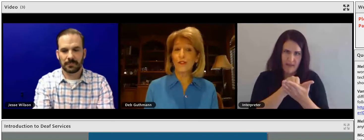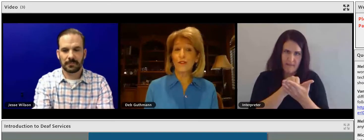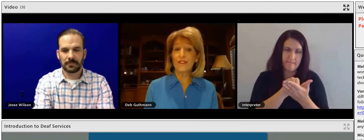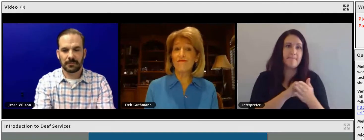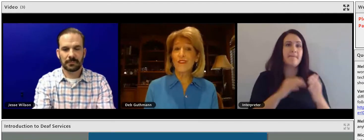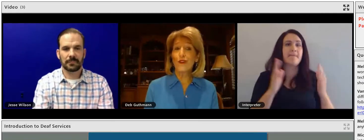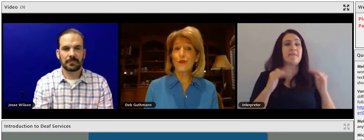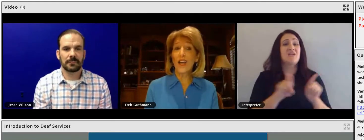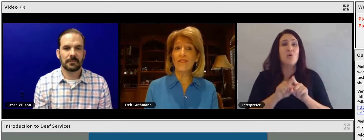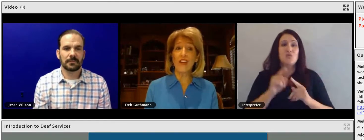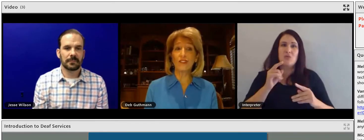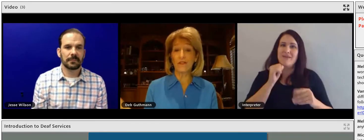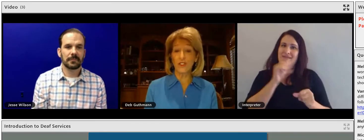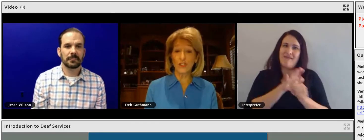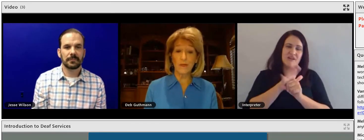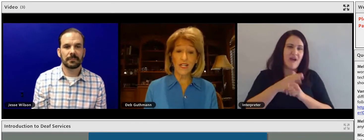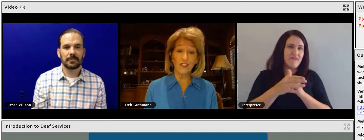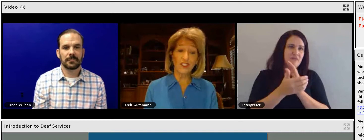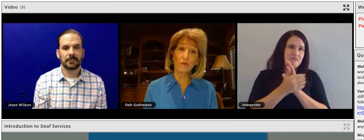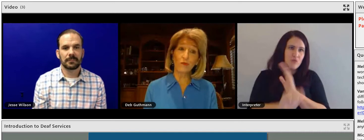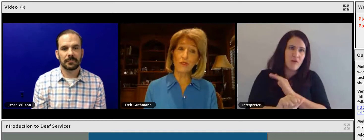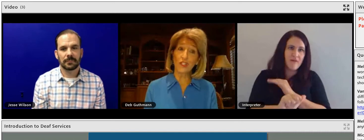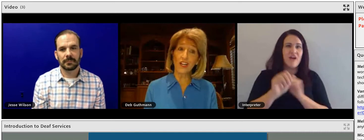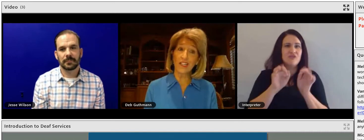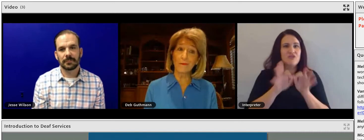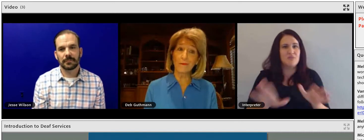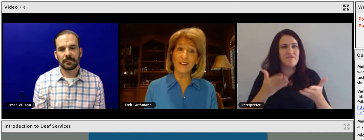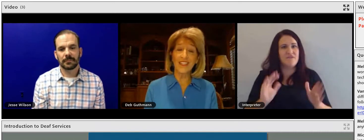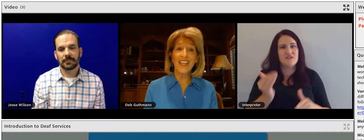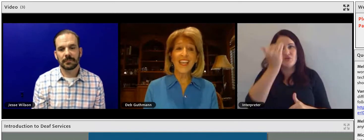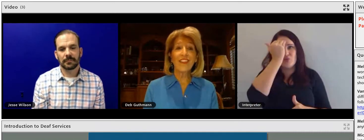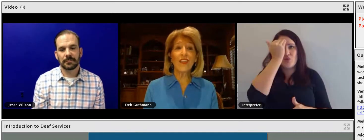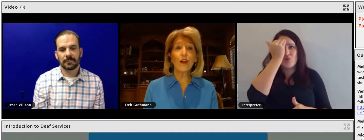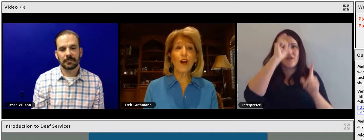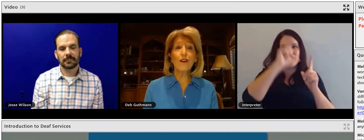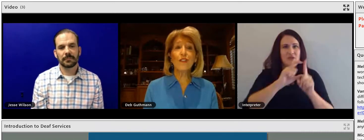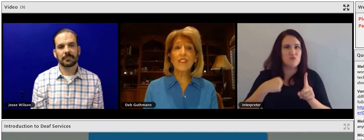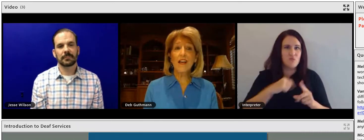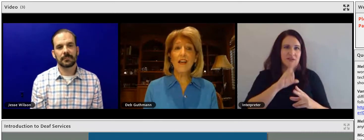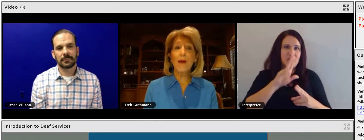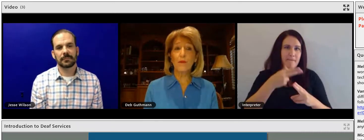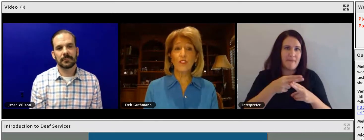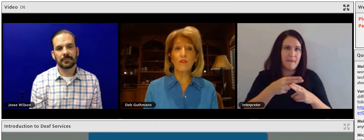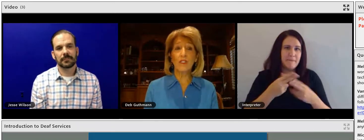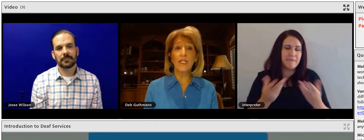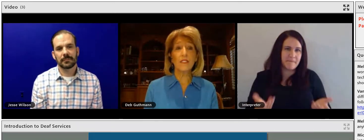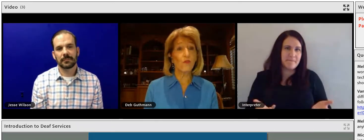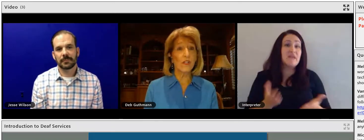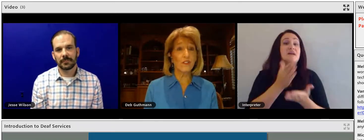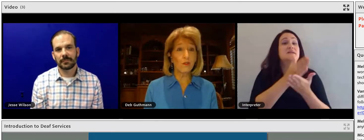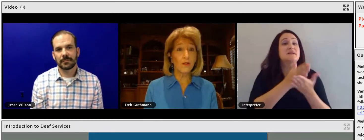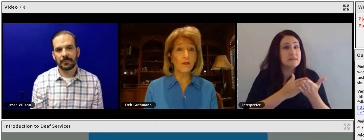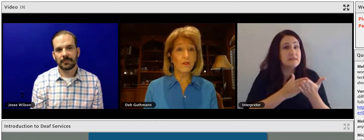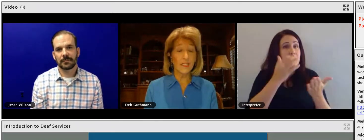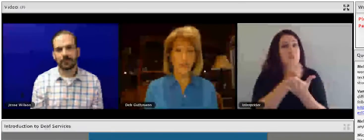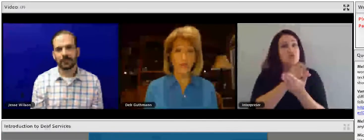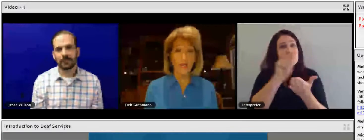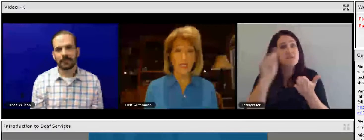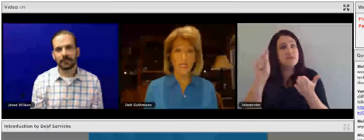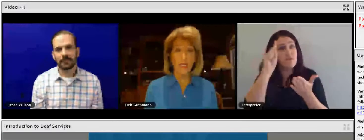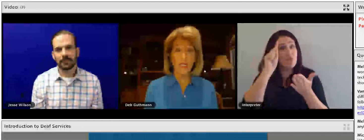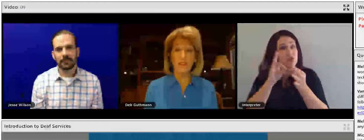of qualified interpreters who have knowledge of the terminology which we're talking about. There are some opportunities